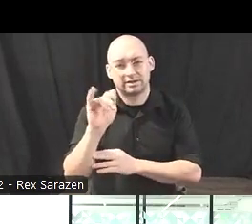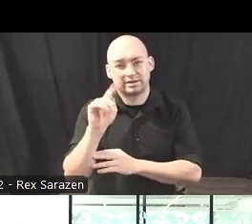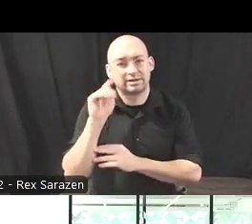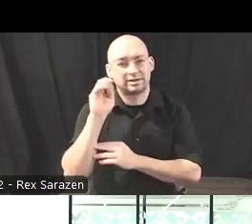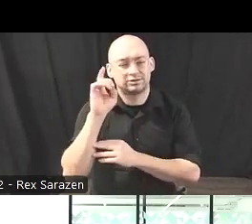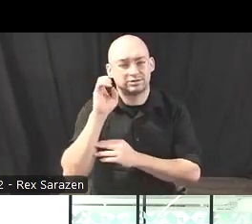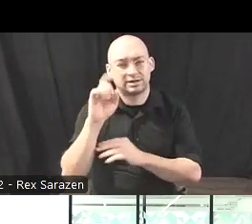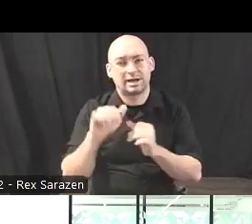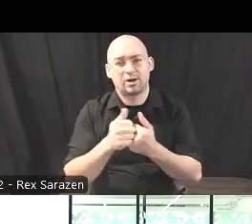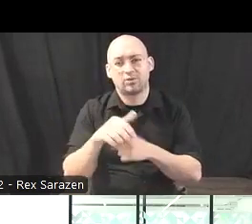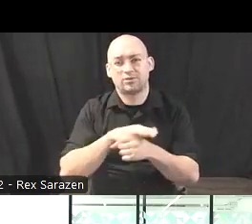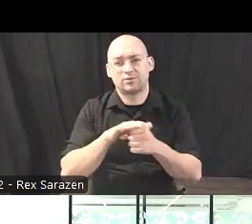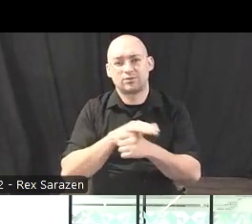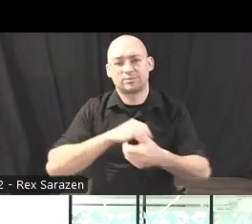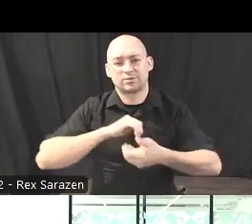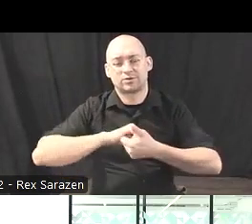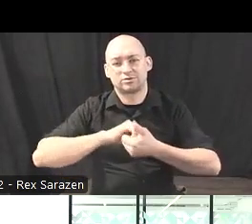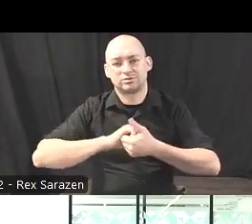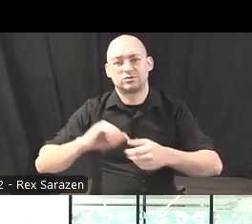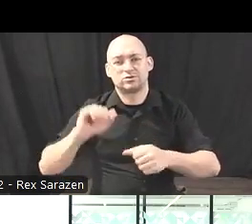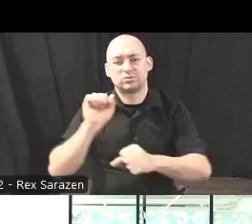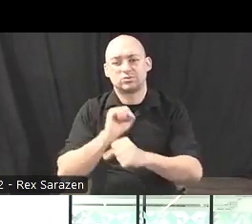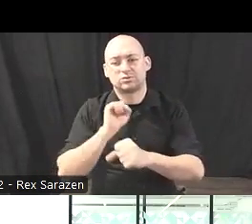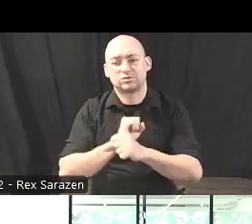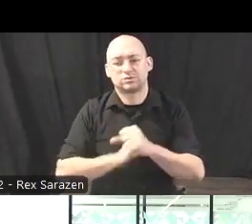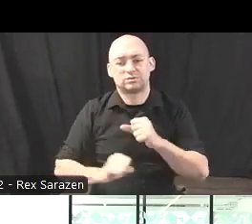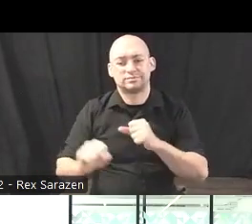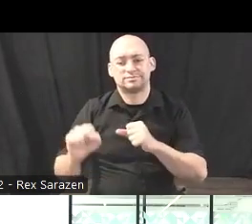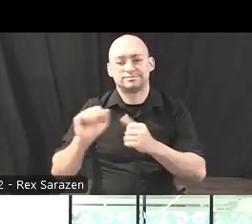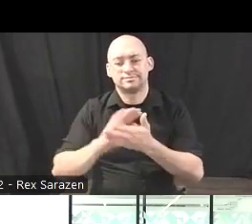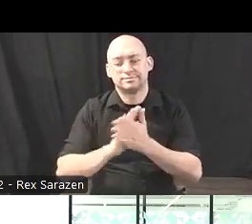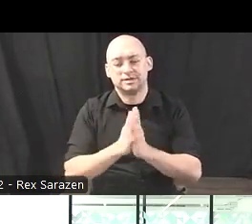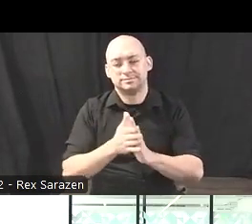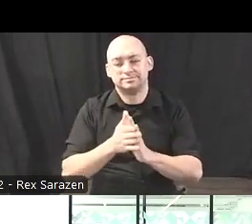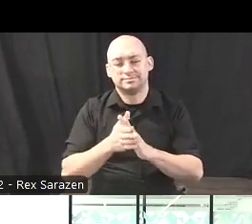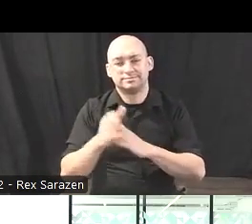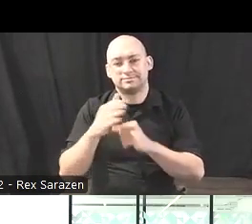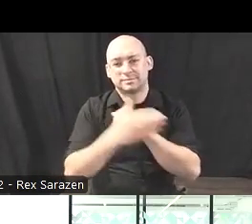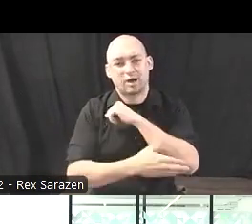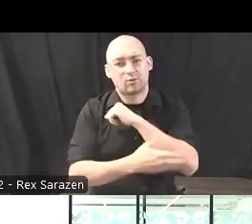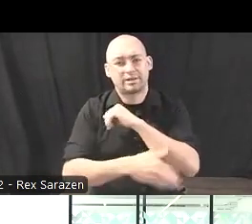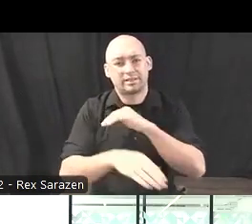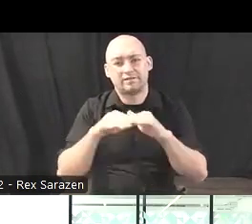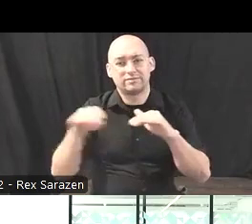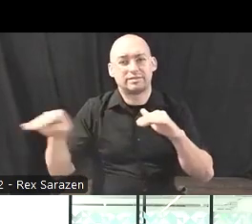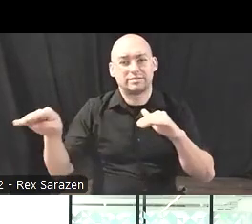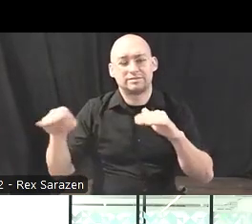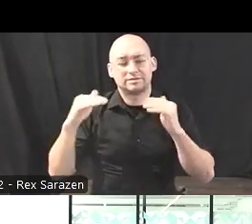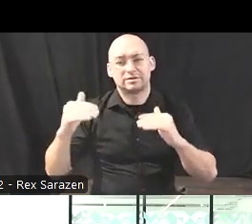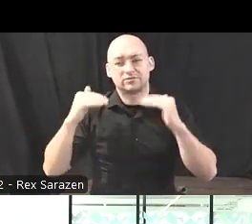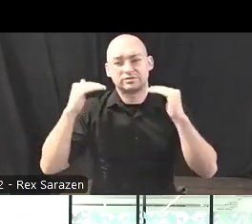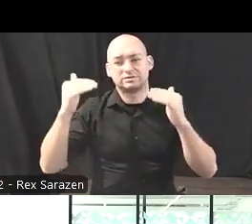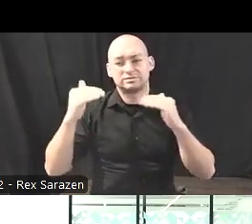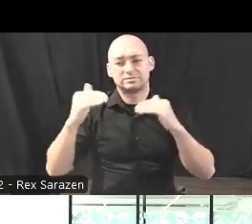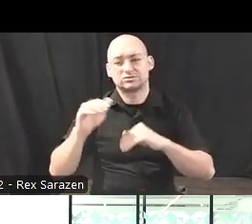local partners can work to get the county level to advance and invest in older adult behavioral